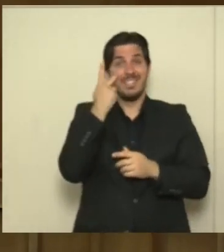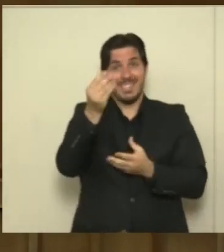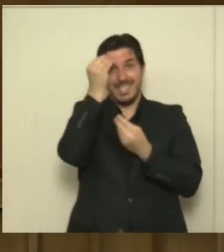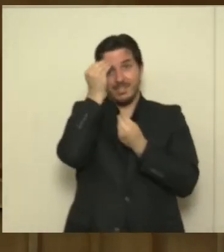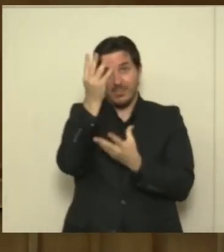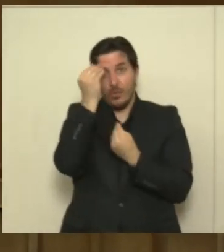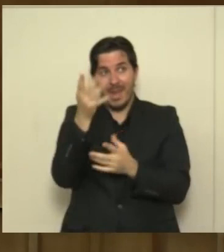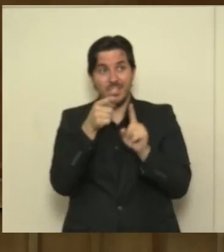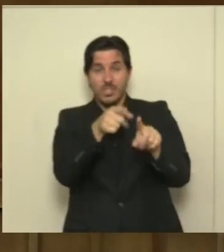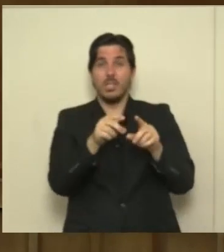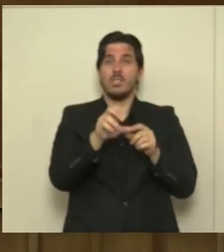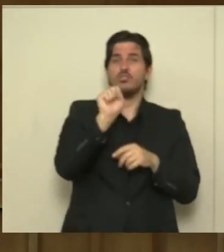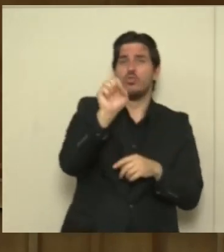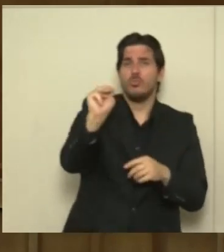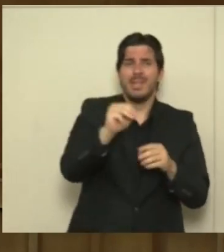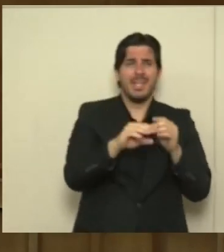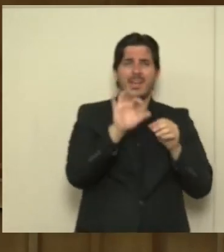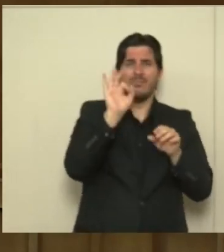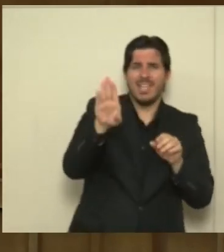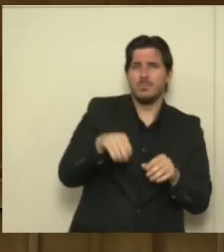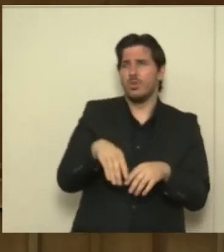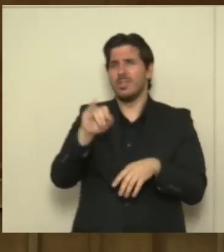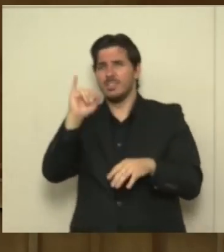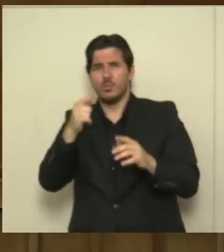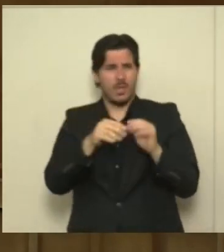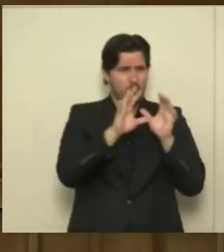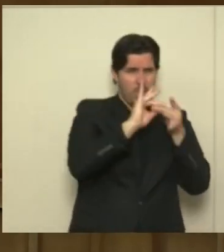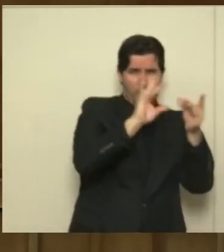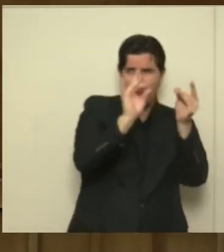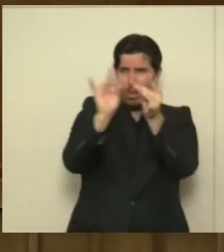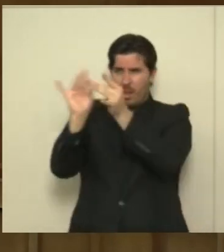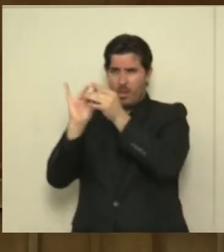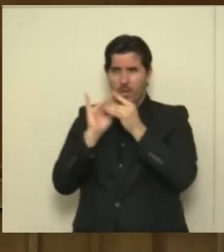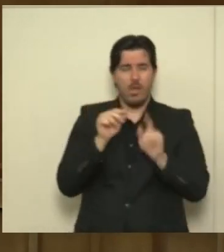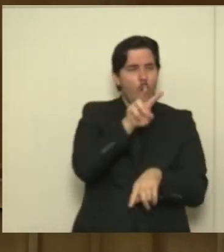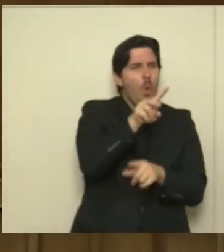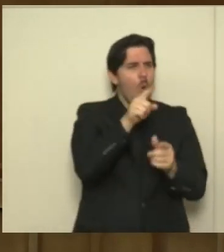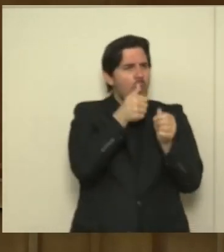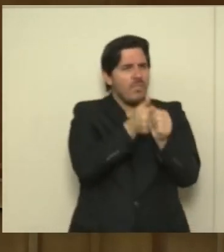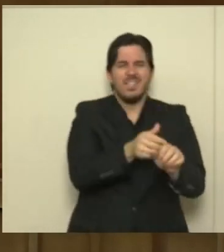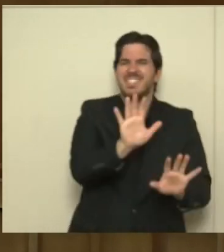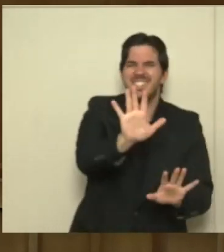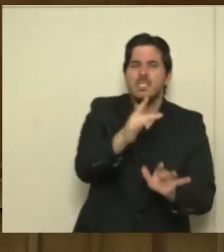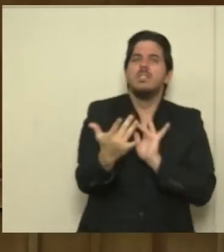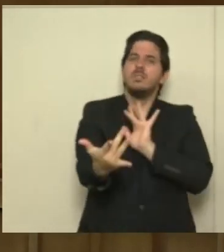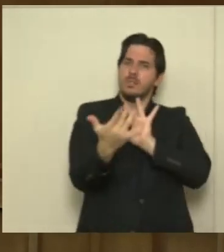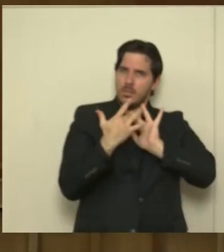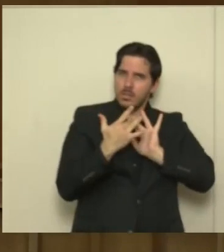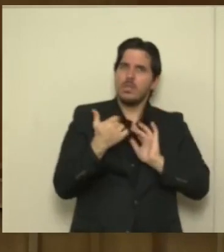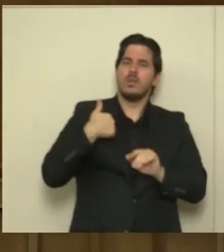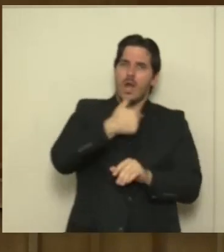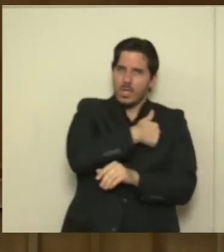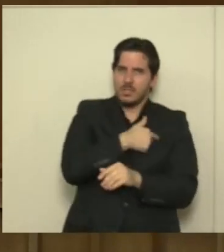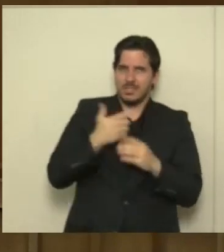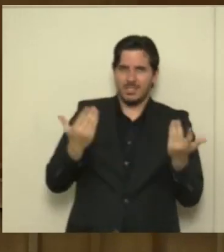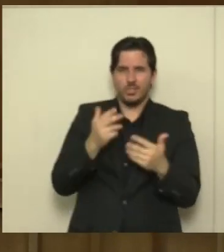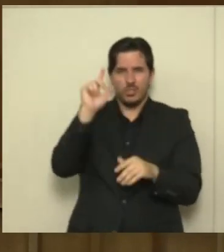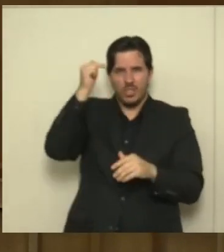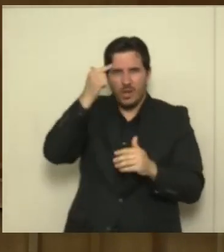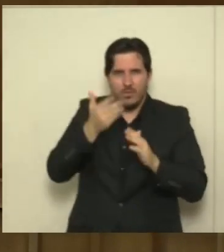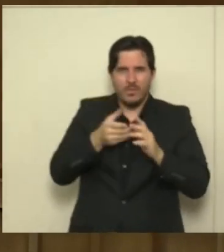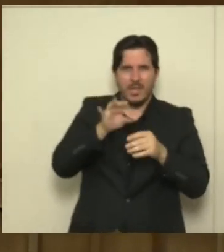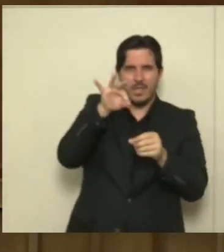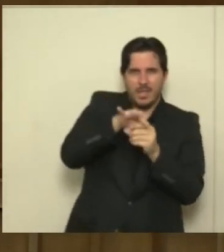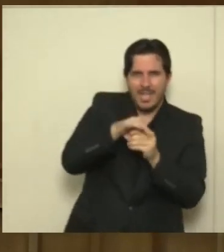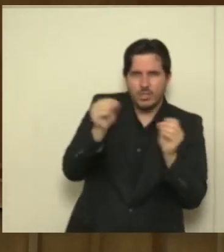trusted source. Again, your Secretary of State's office or your local county clerk for information about how, where, and when to cast